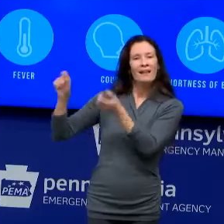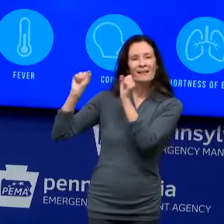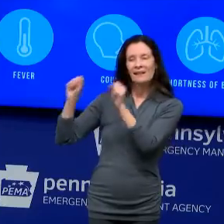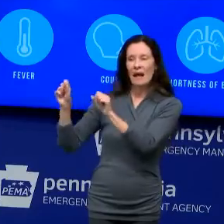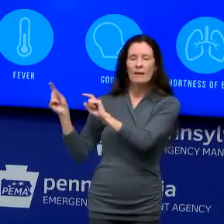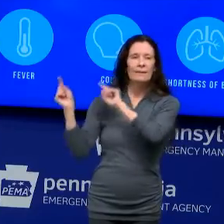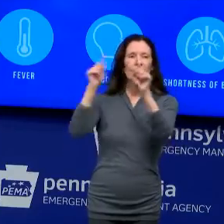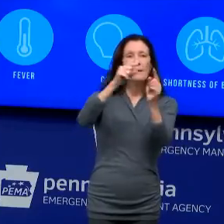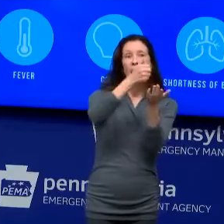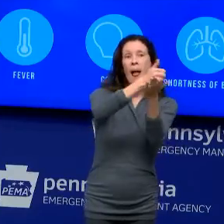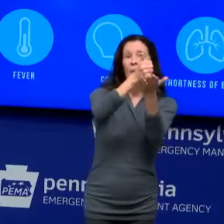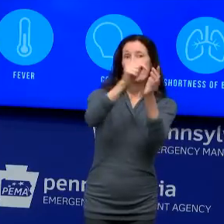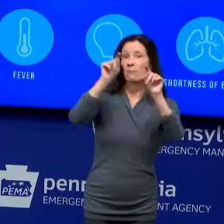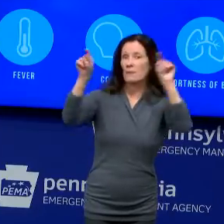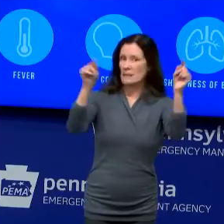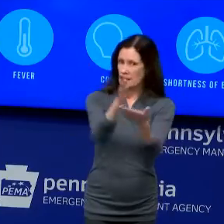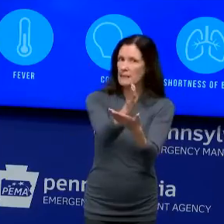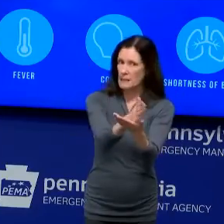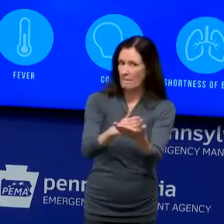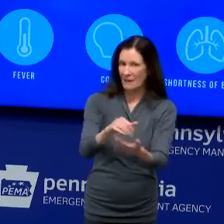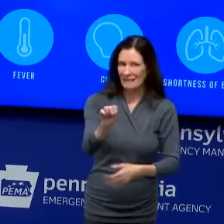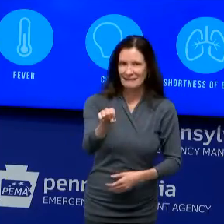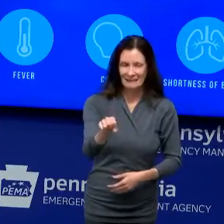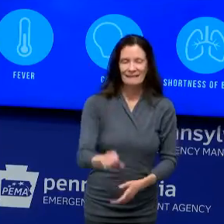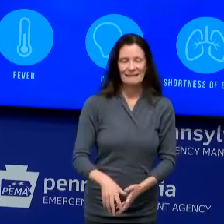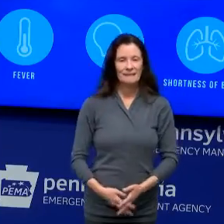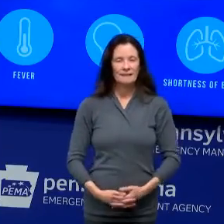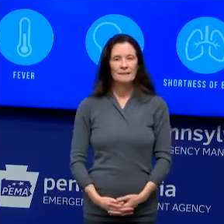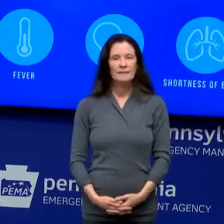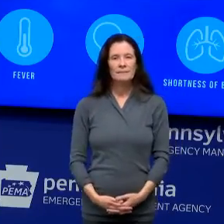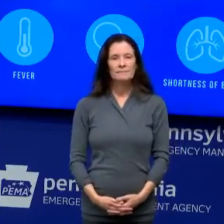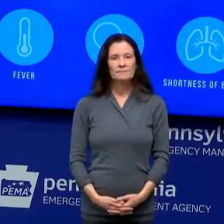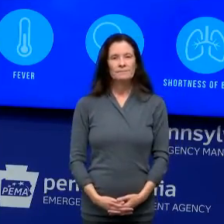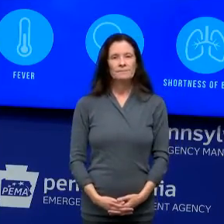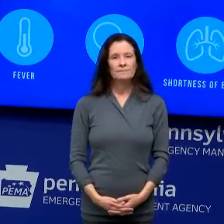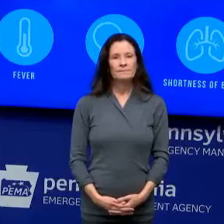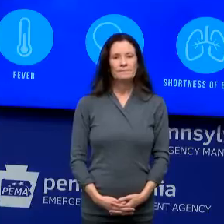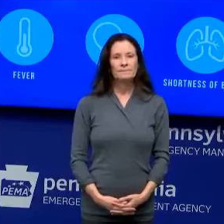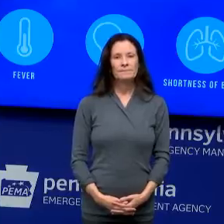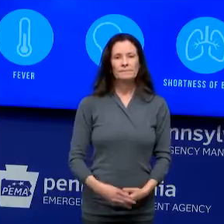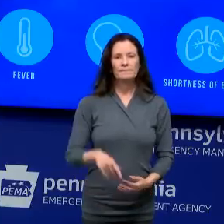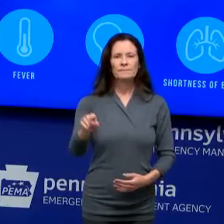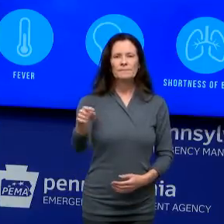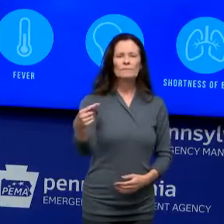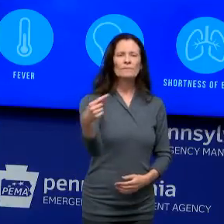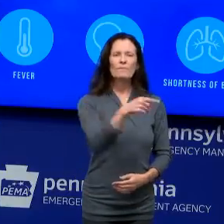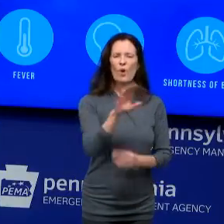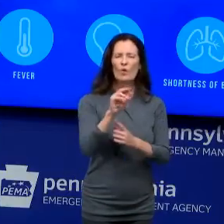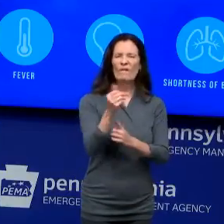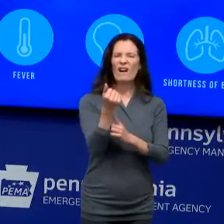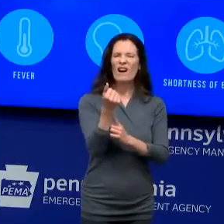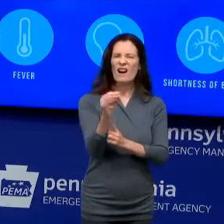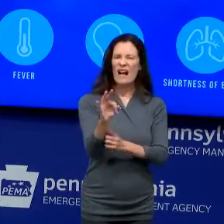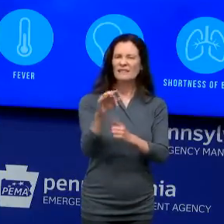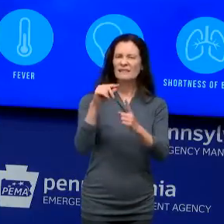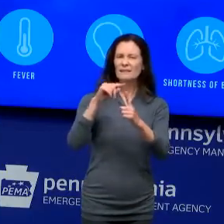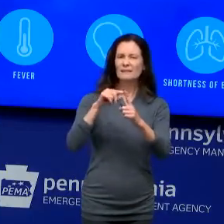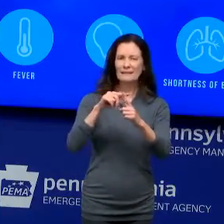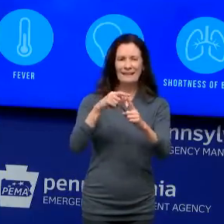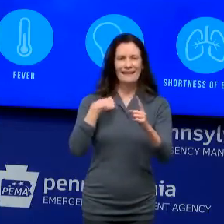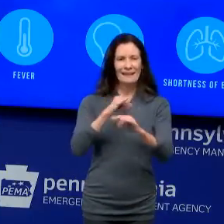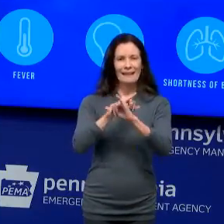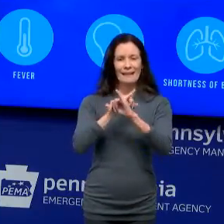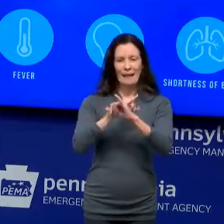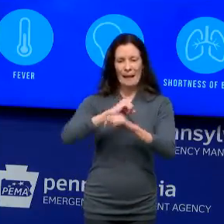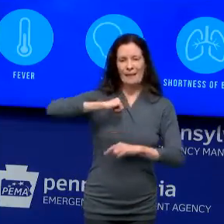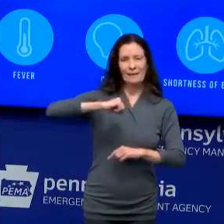about COVID-19 immunity, and can people get reinfected if the state opens up for business too soon? Well, that's why